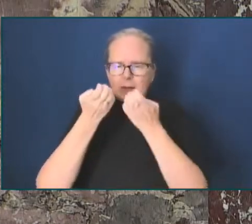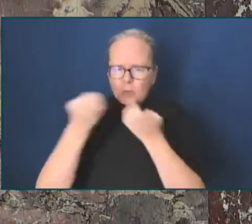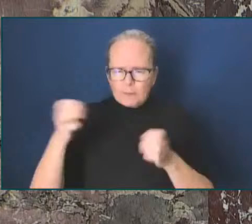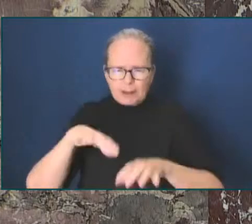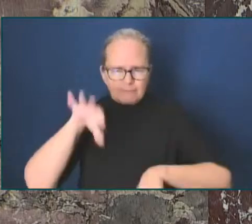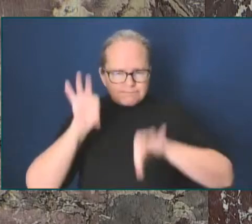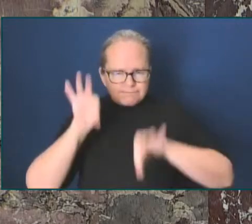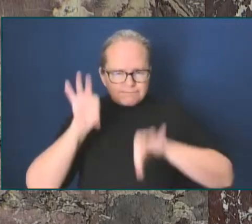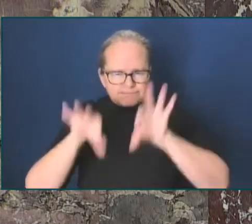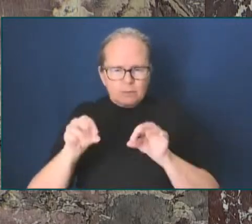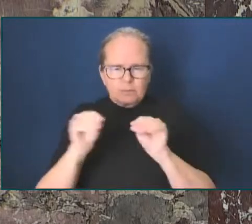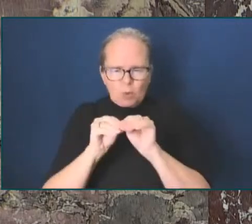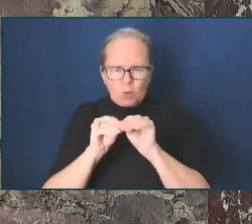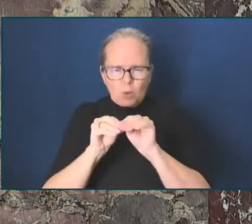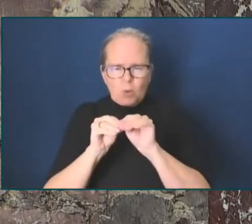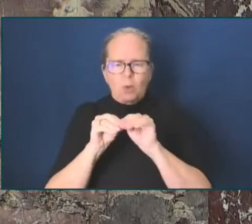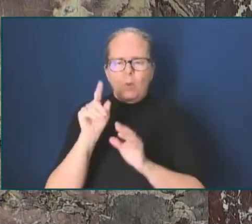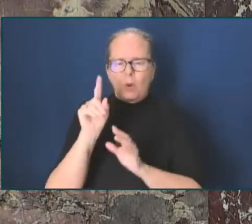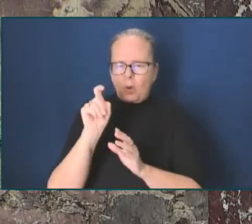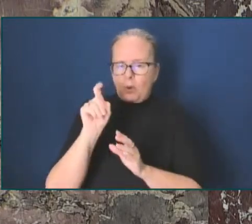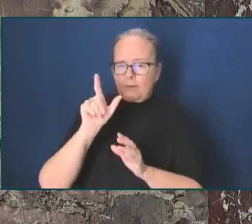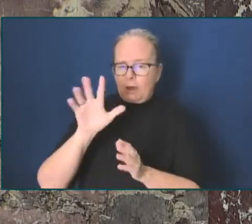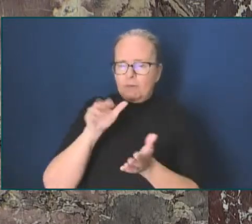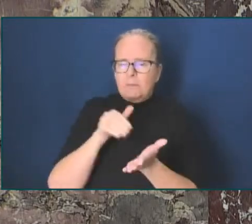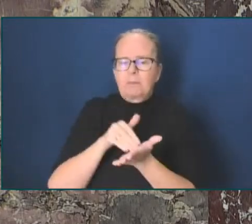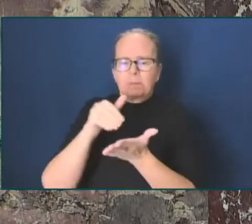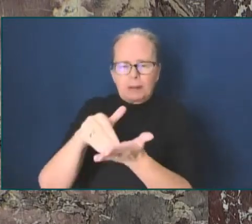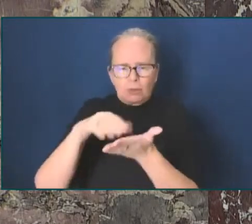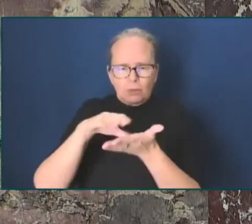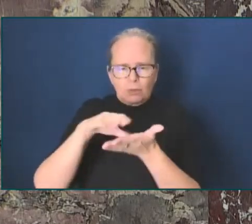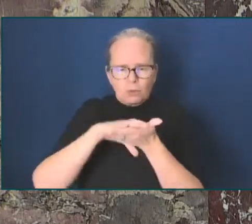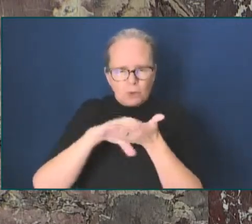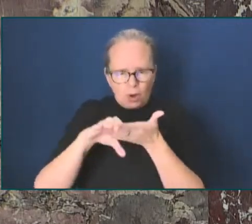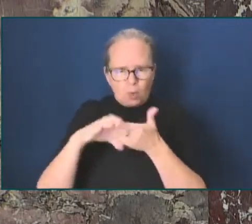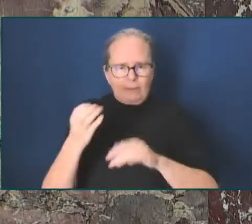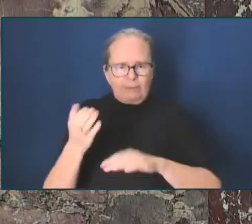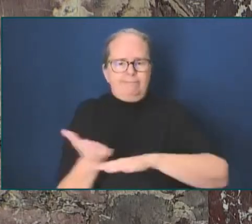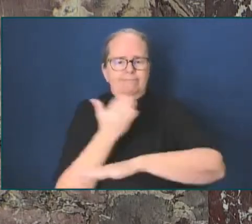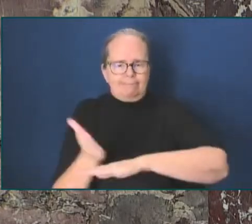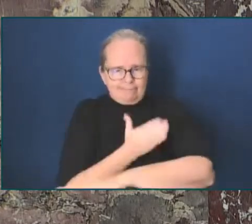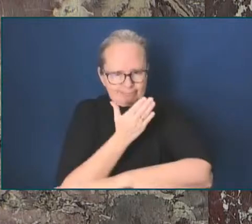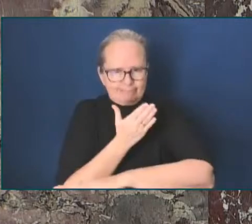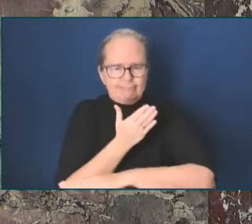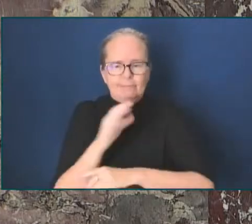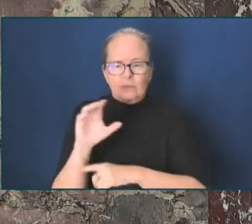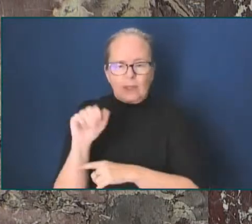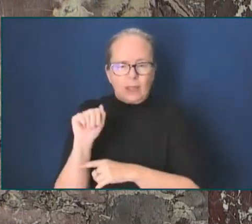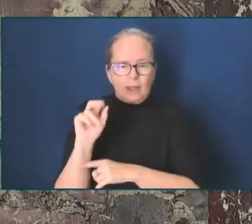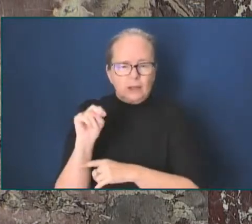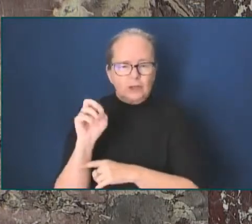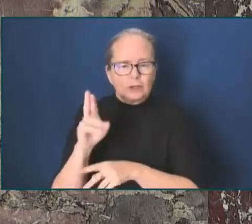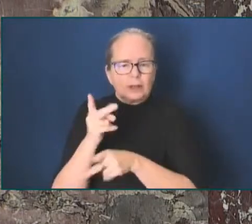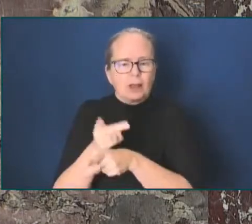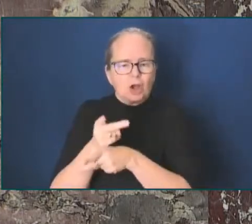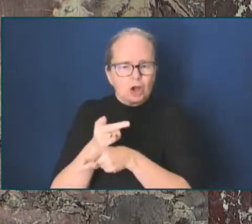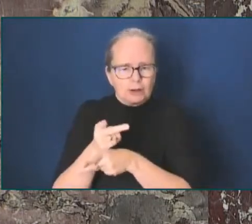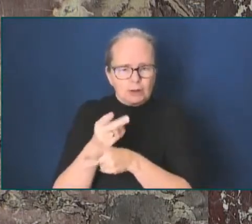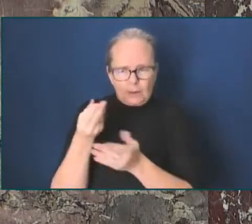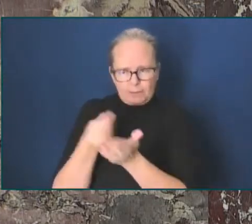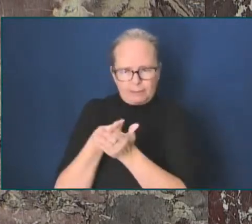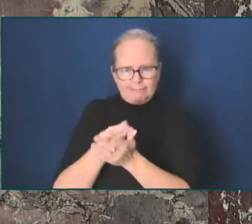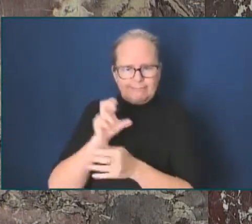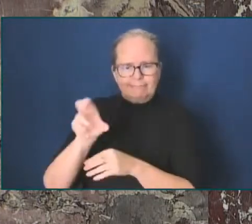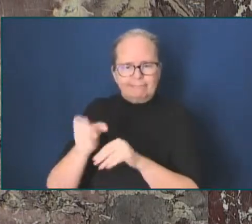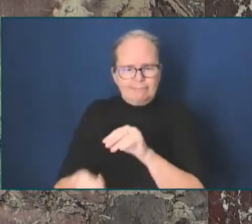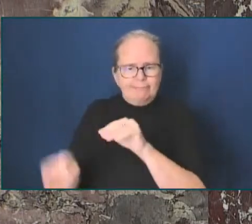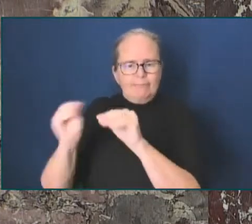increased BC Cancer's base funding by $41 million to expand services. These are all very serious issues, Honourable Speaker. I wasn't going to raise